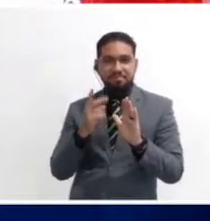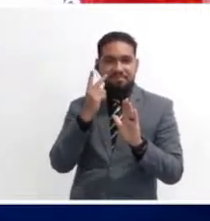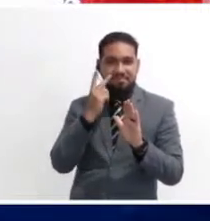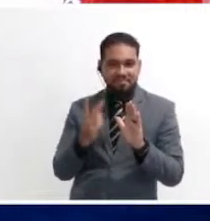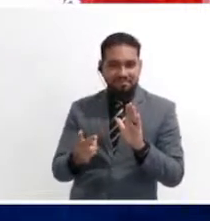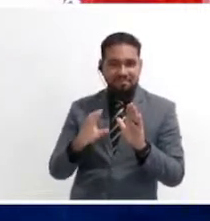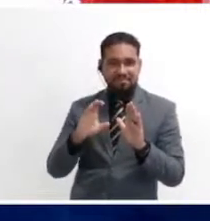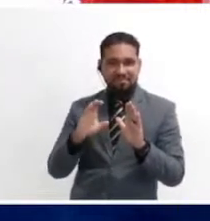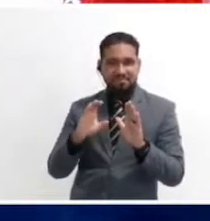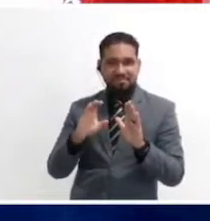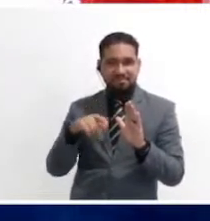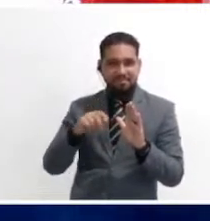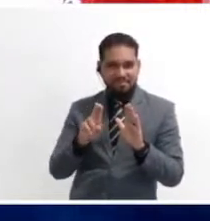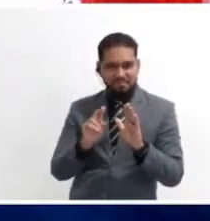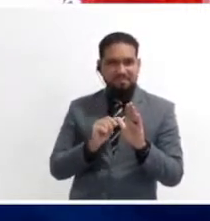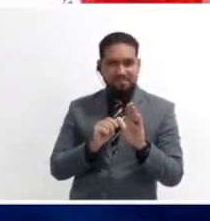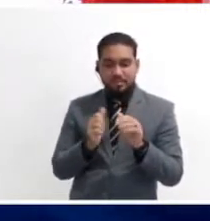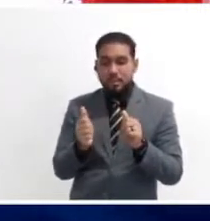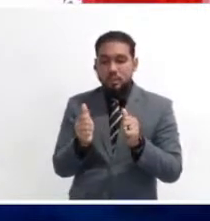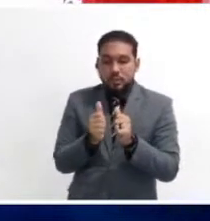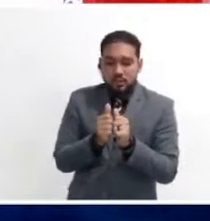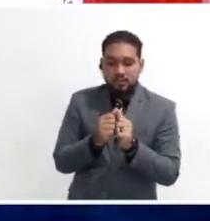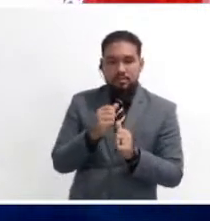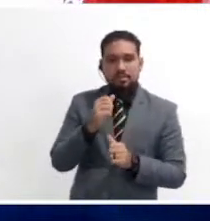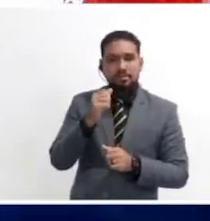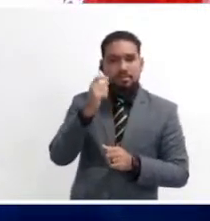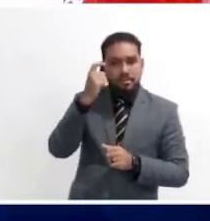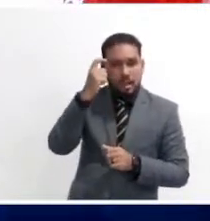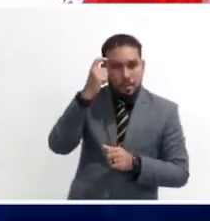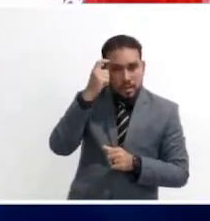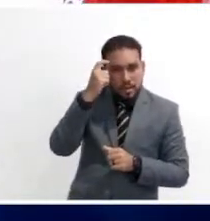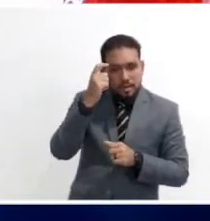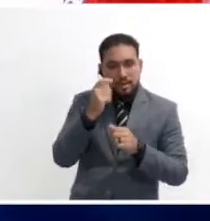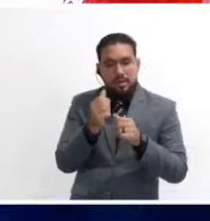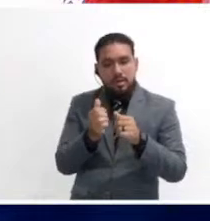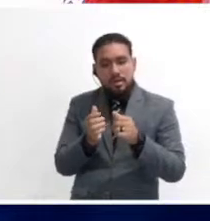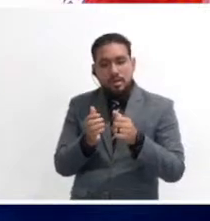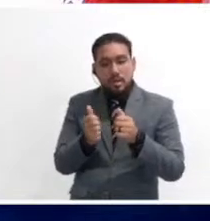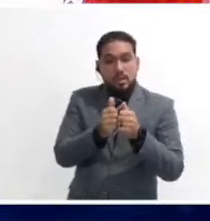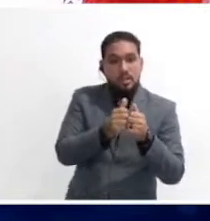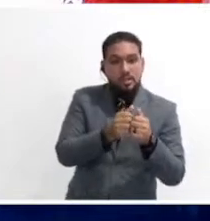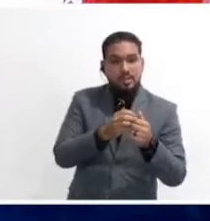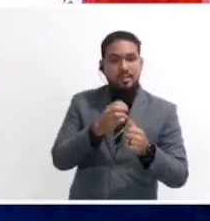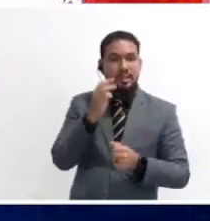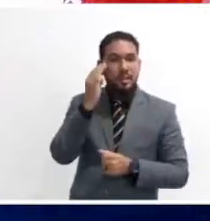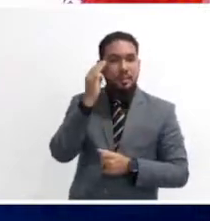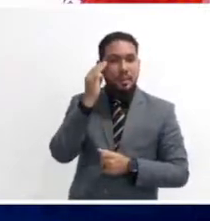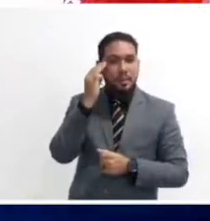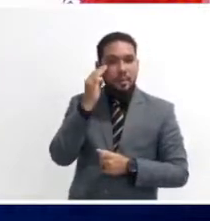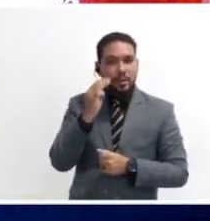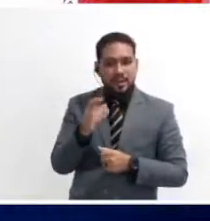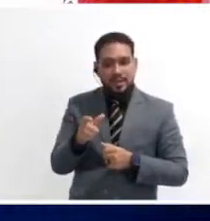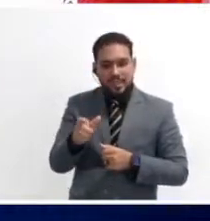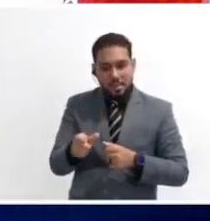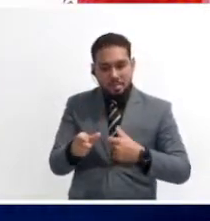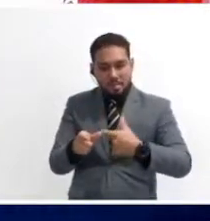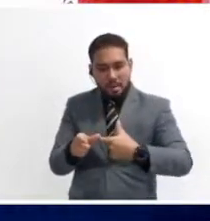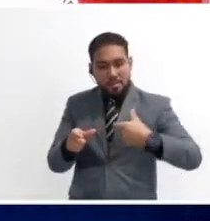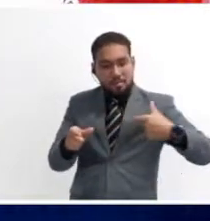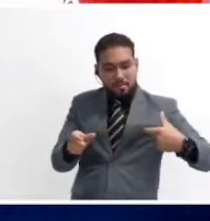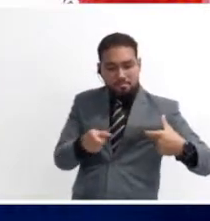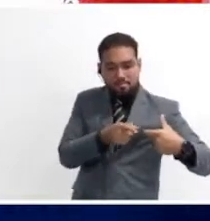processor with the memory brought right onto, in this case, a silicon interposer, so that it's as close as